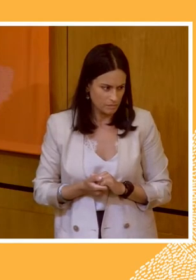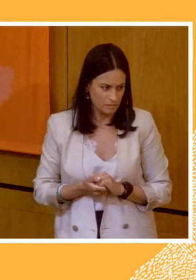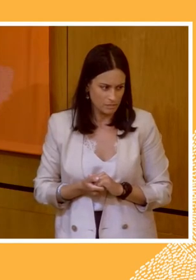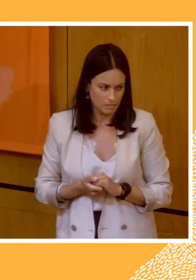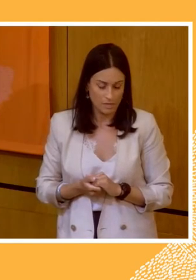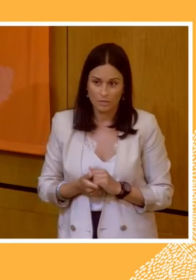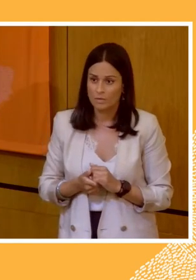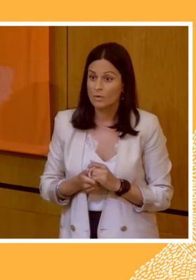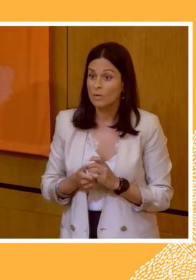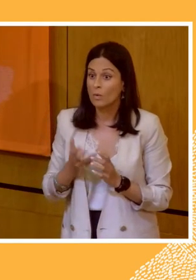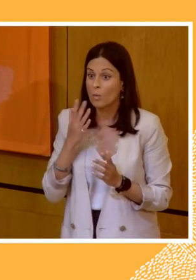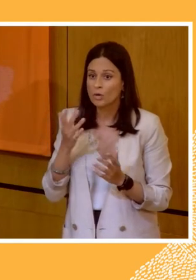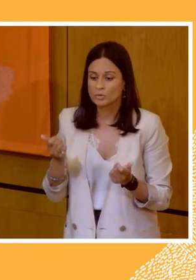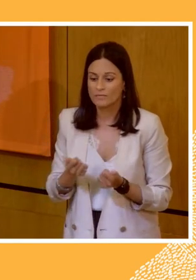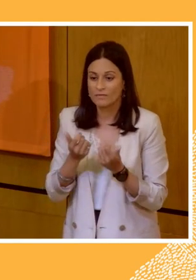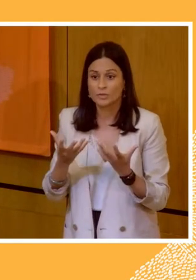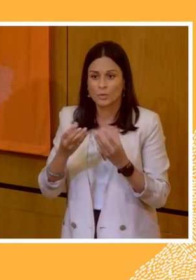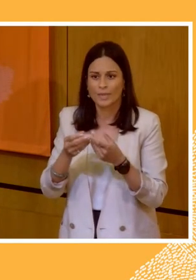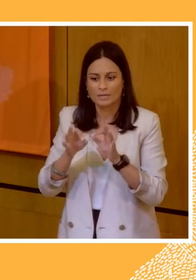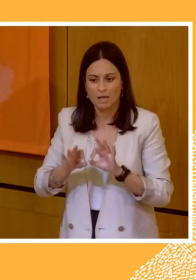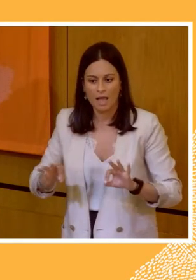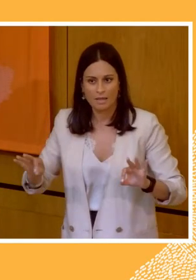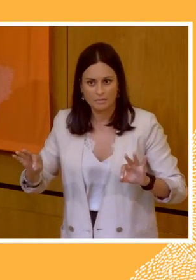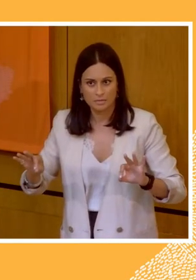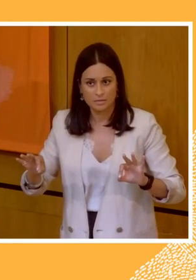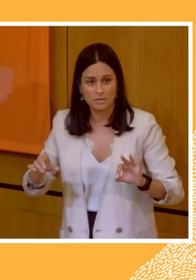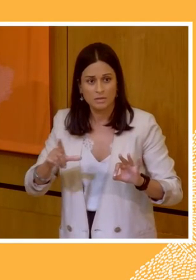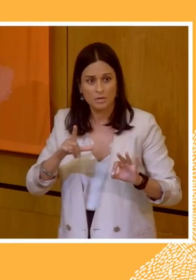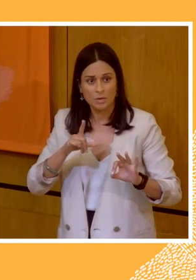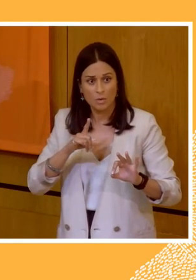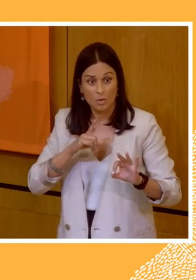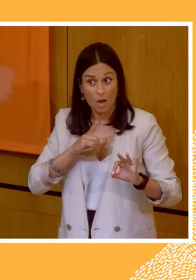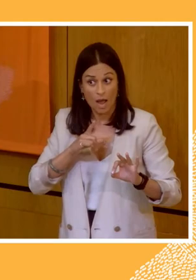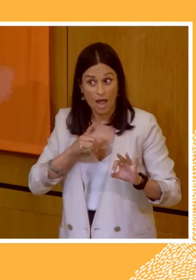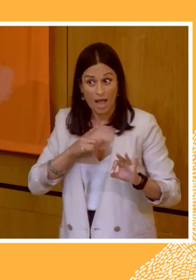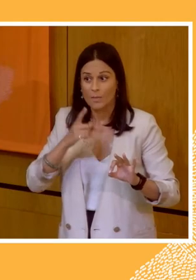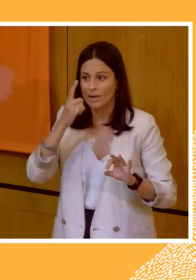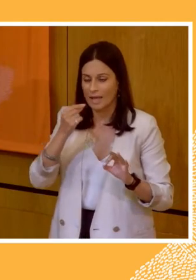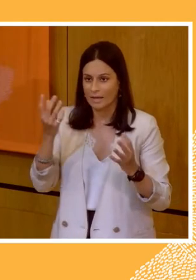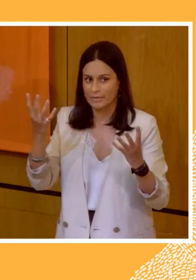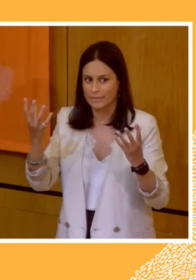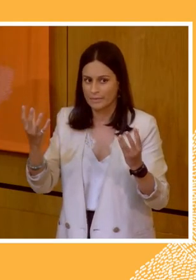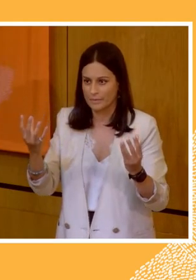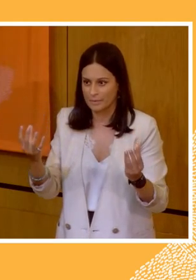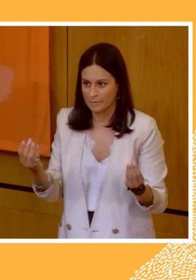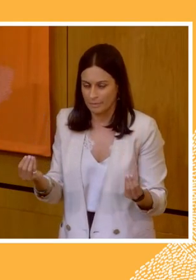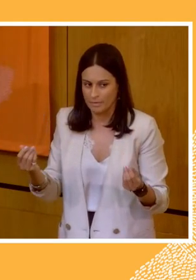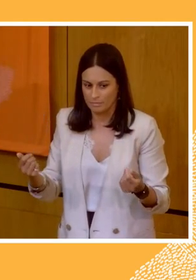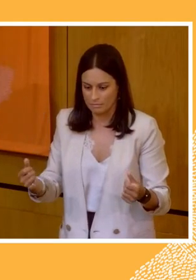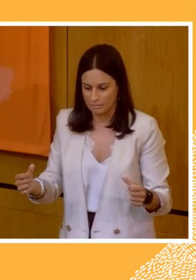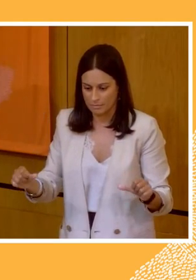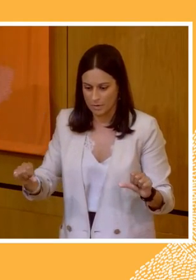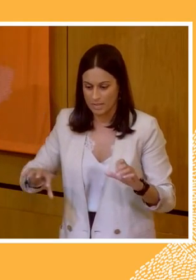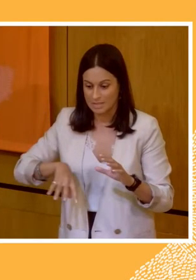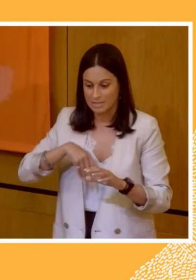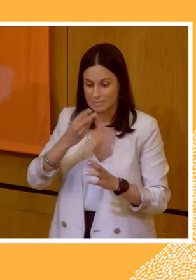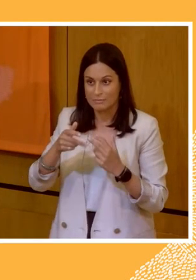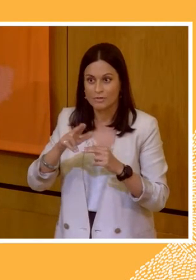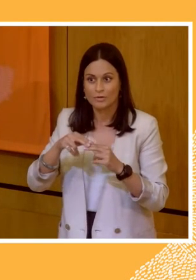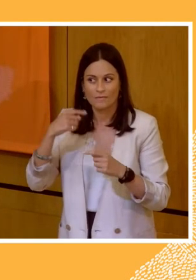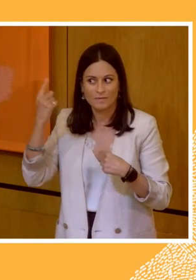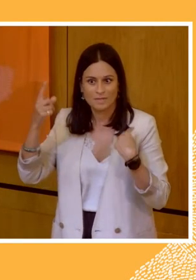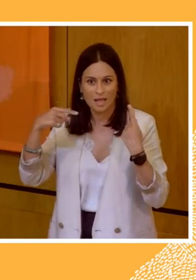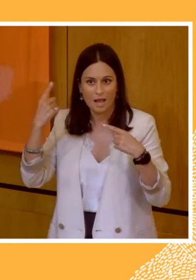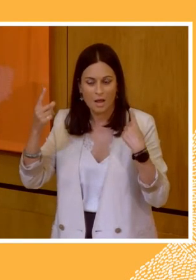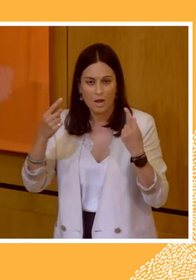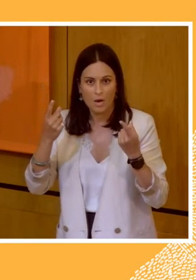Just to end with a few moments of silence as to phase out of the session we were in, just in the spirit of the sounds we were listening to